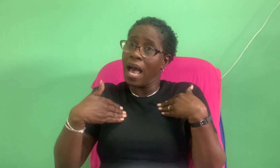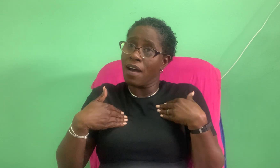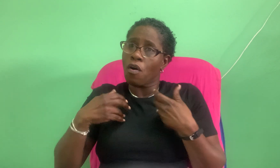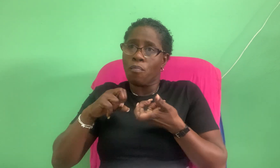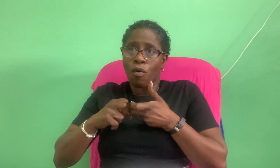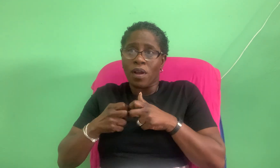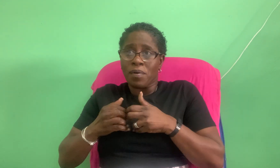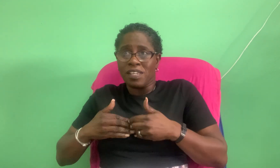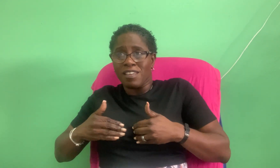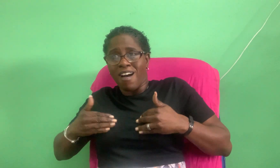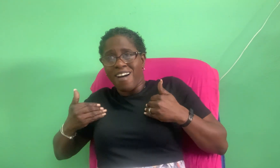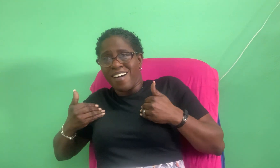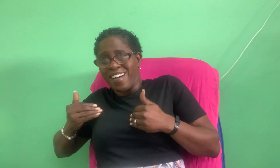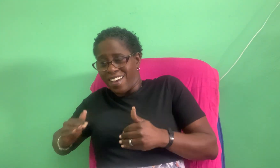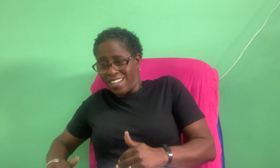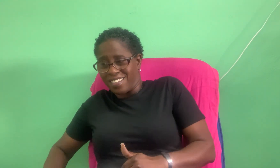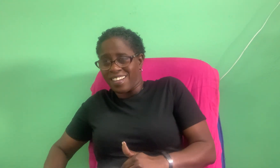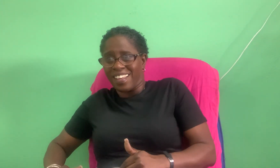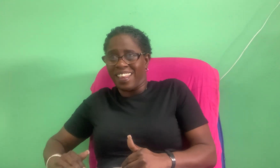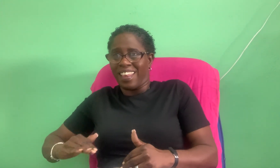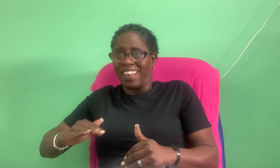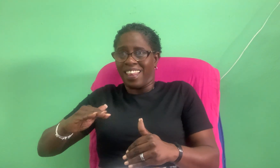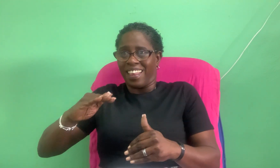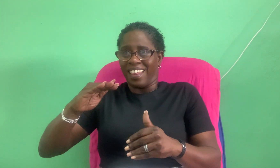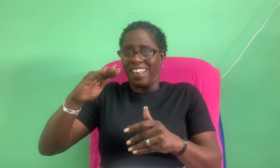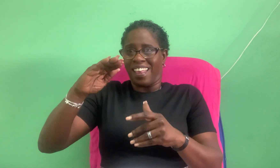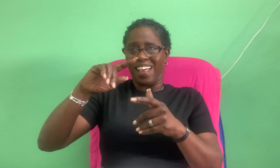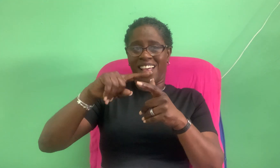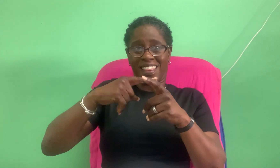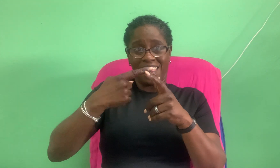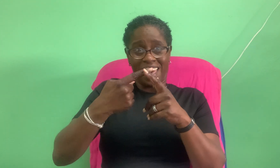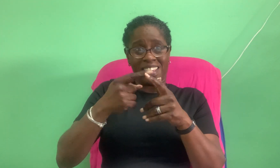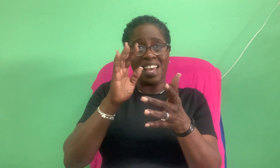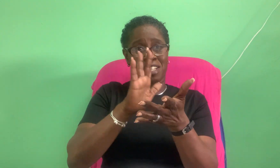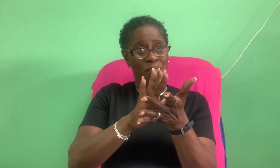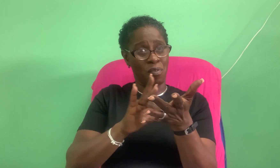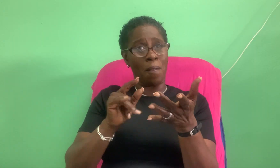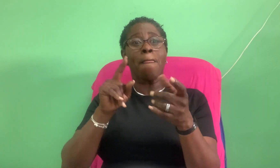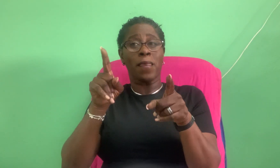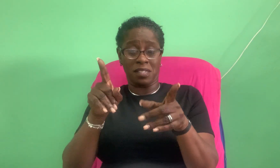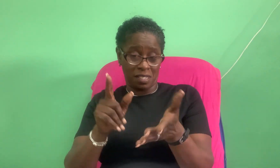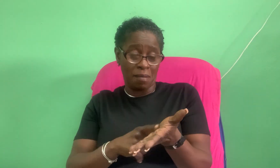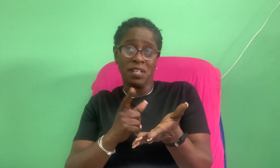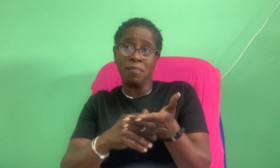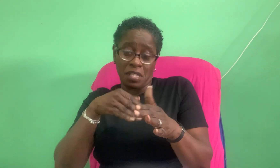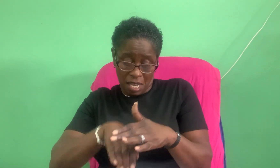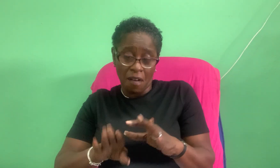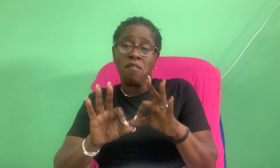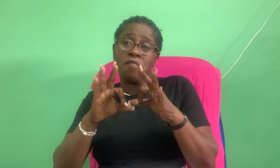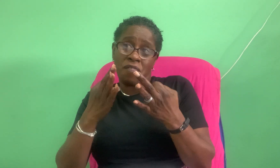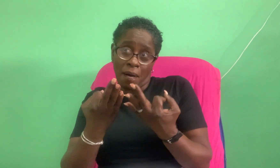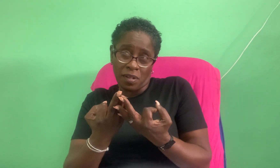a multiplicity of types of exploitation, both within their family, some more subtle, some